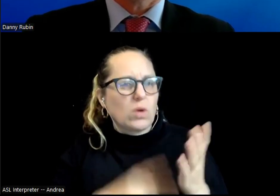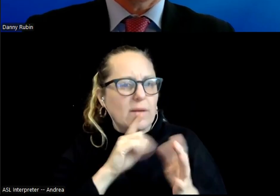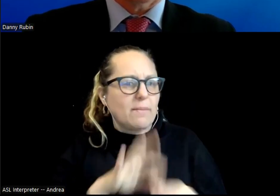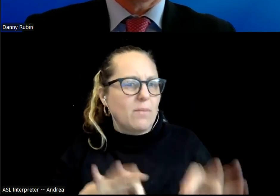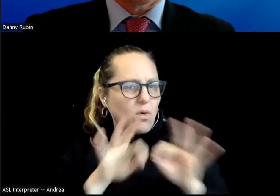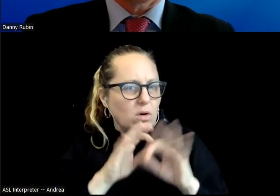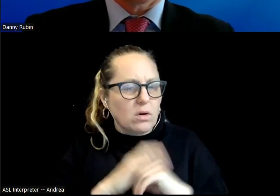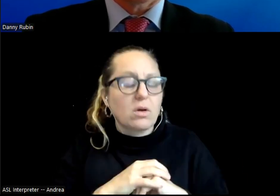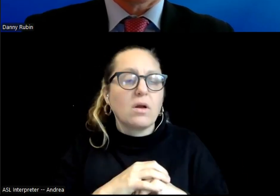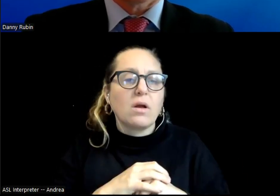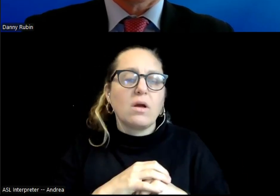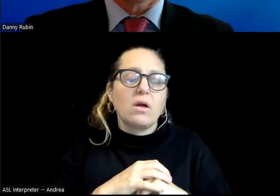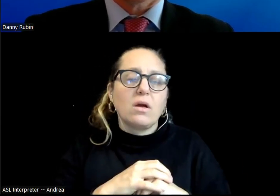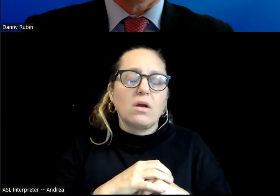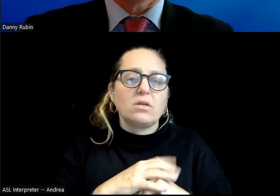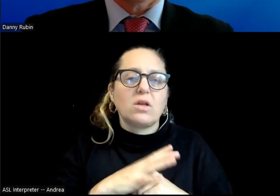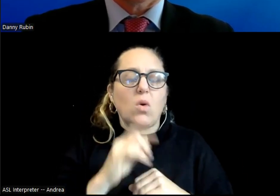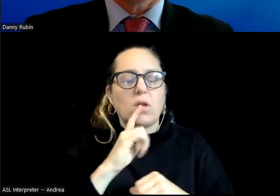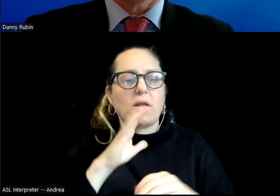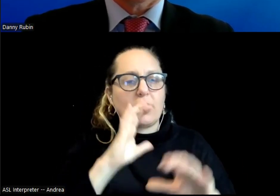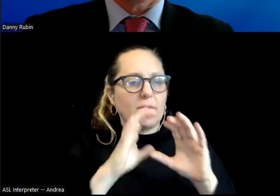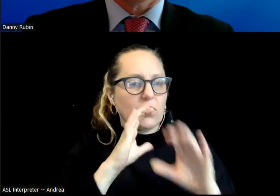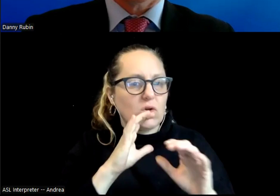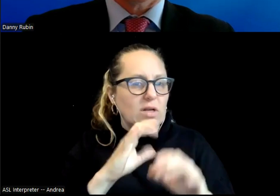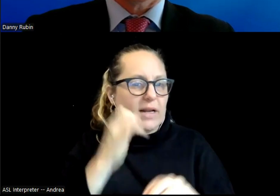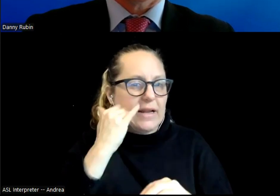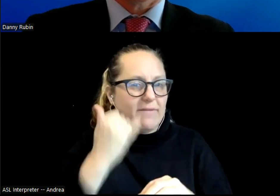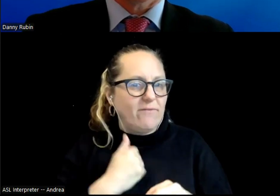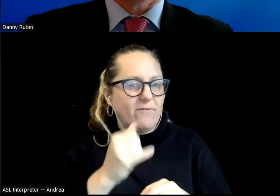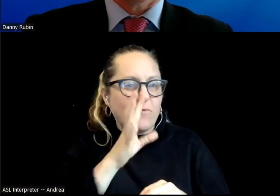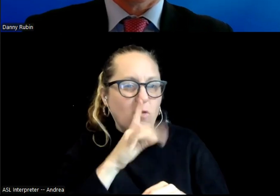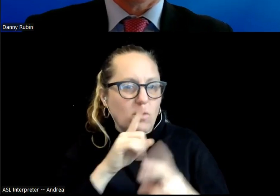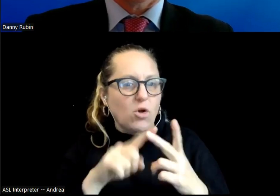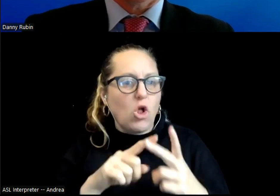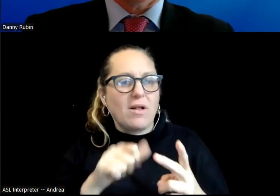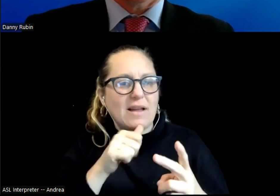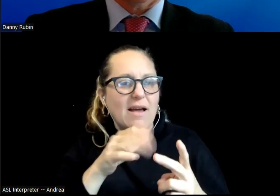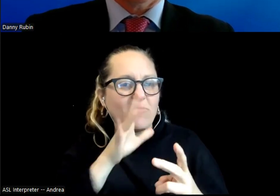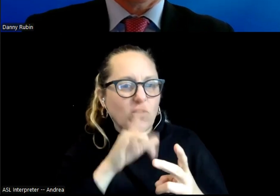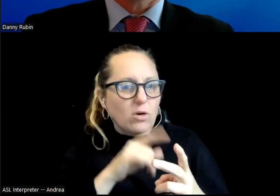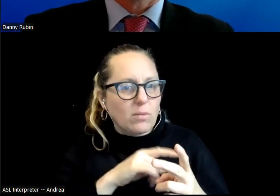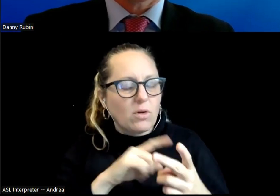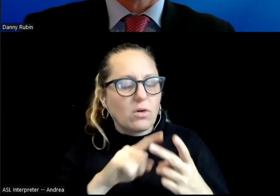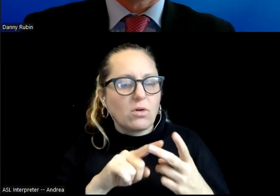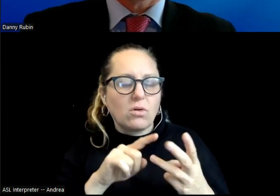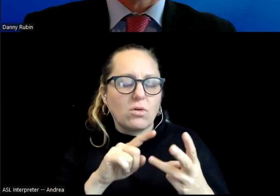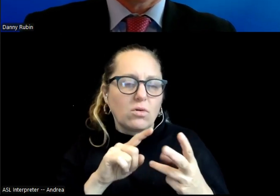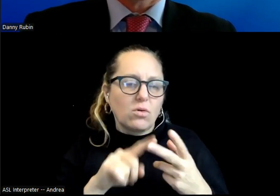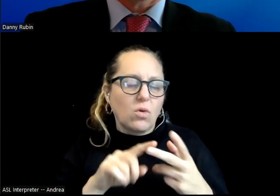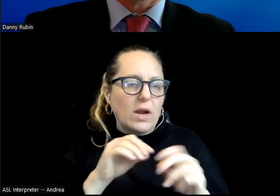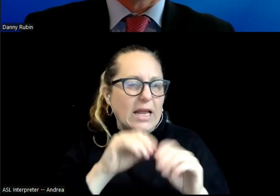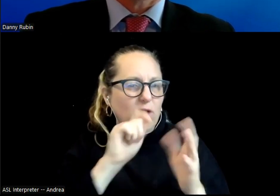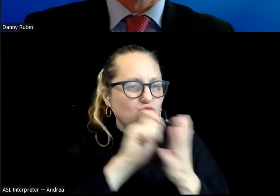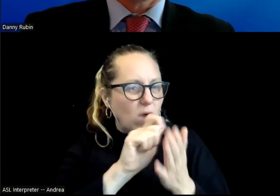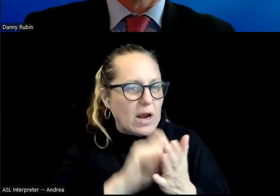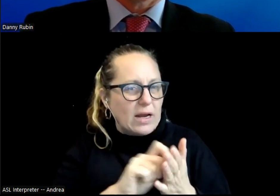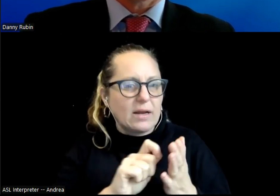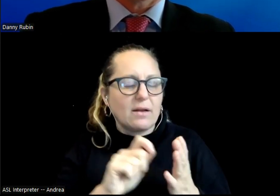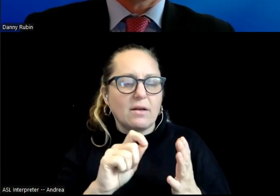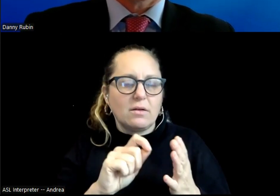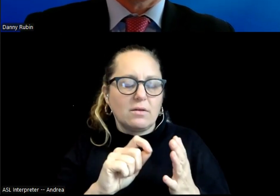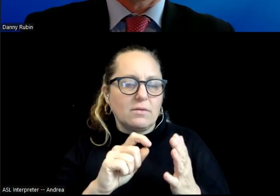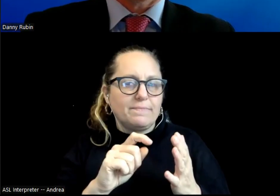important. And so the communication, whether it be verbal, nonverbal, or in writing, is an